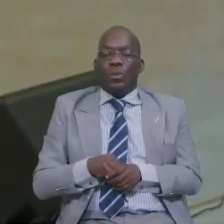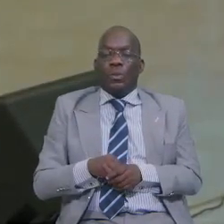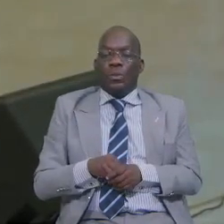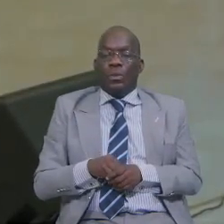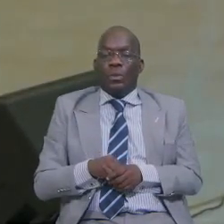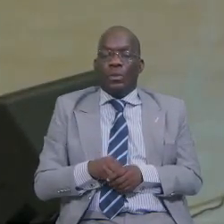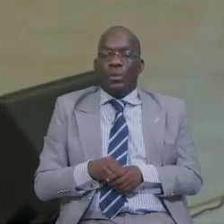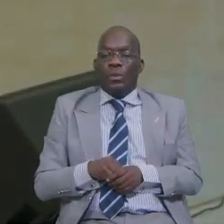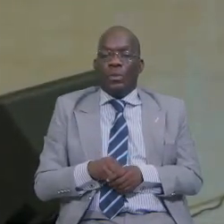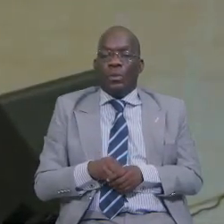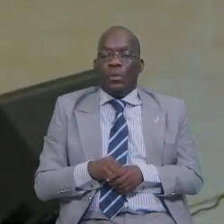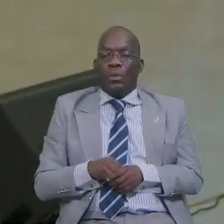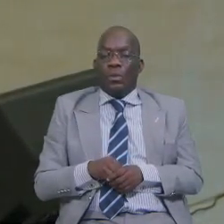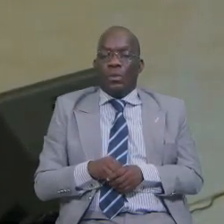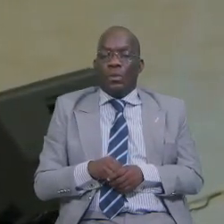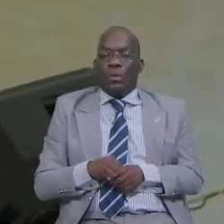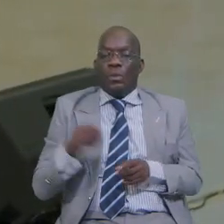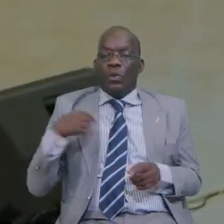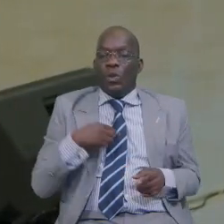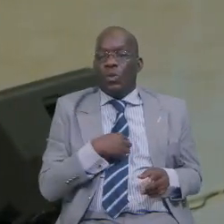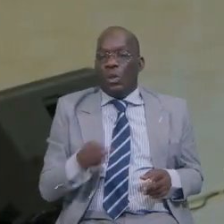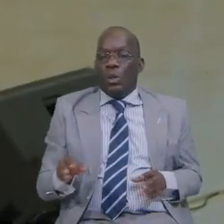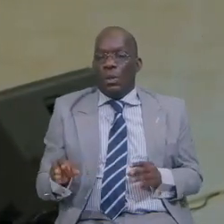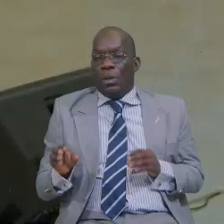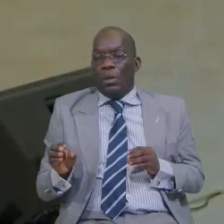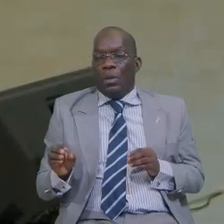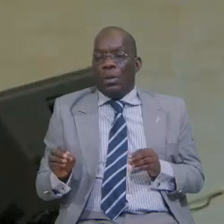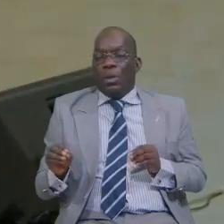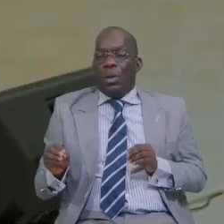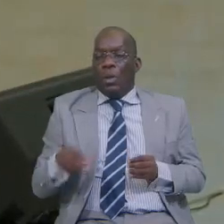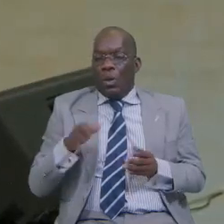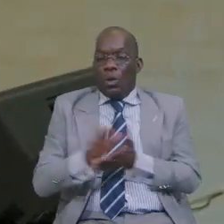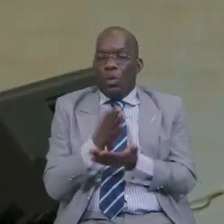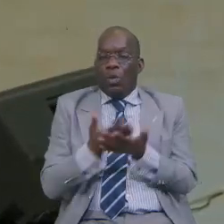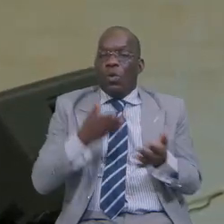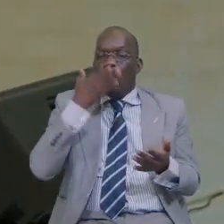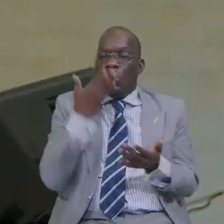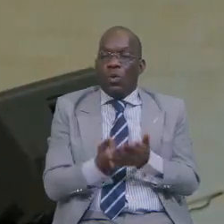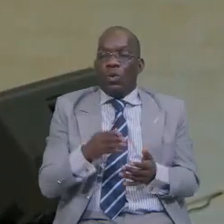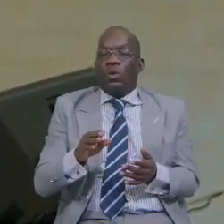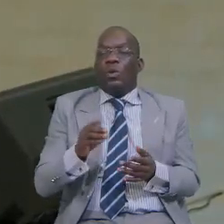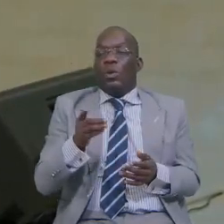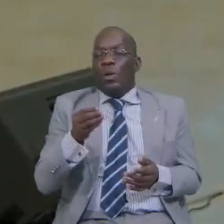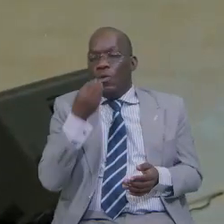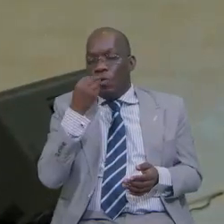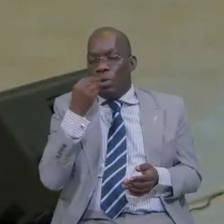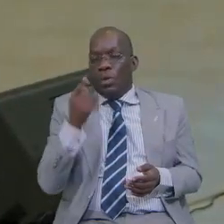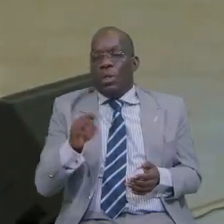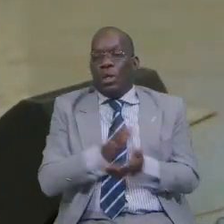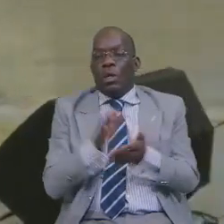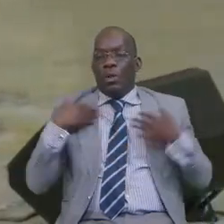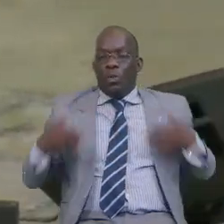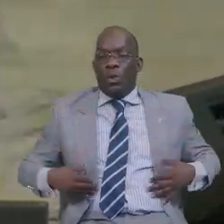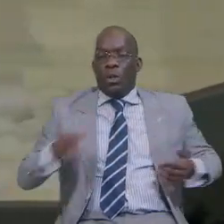inner body, with good food, and the body becomes strong. We